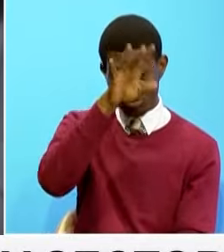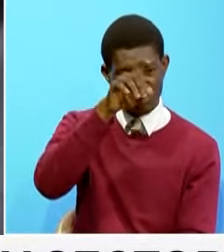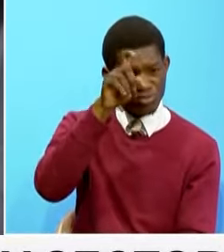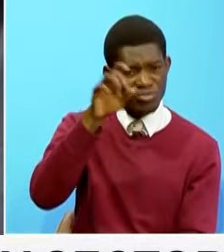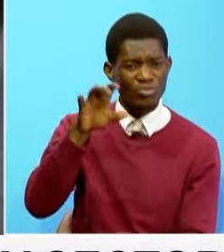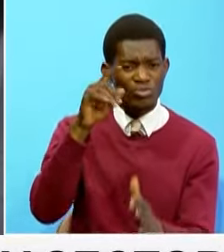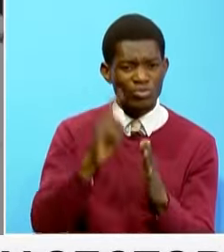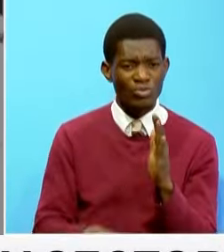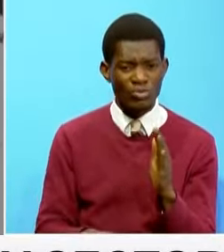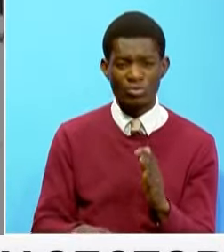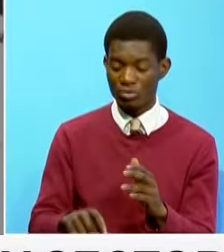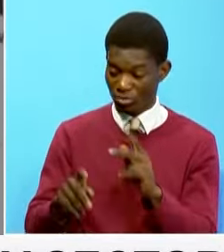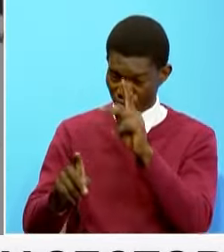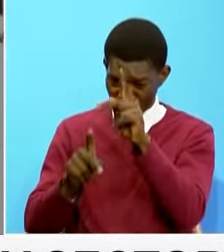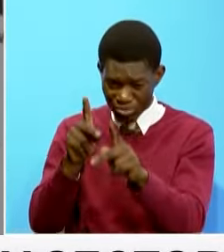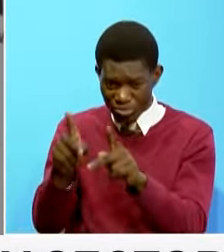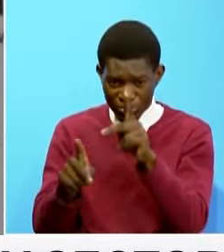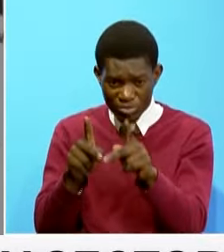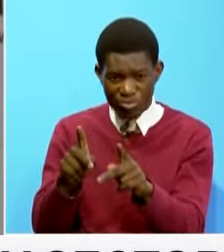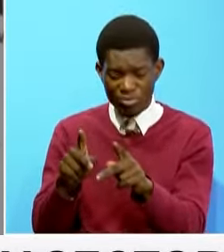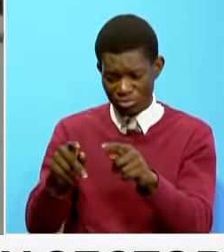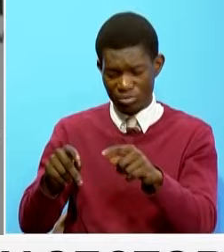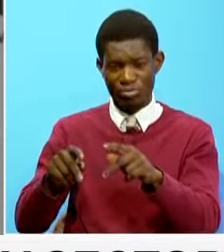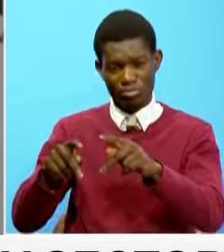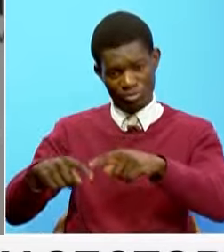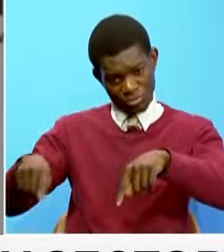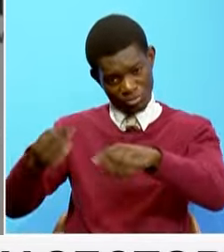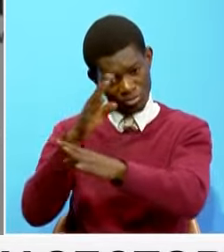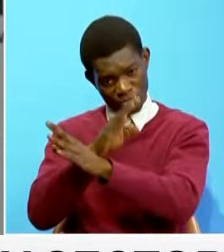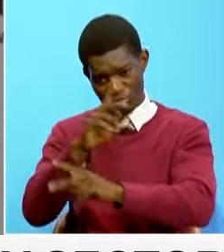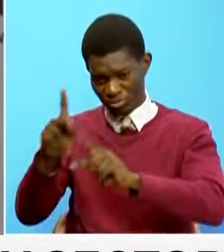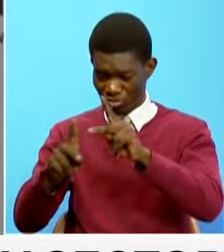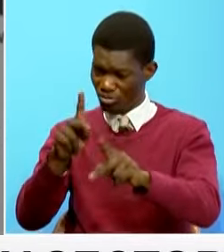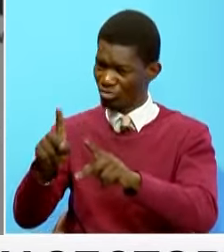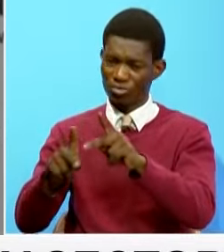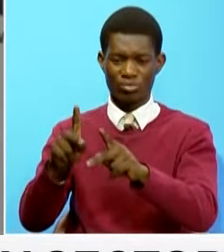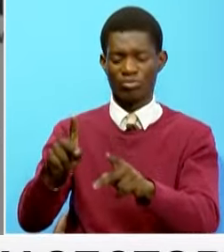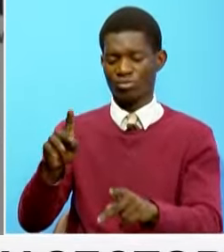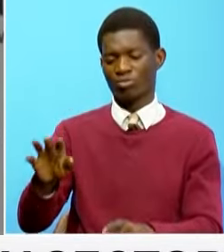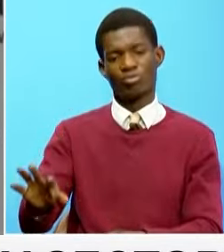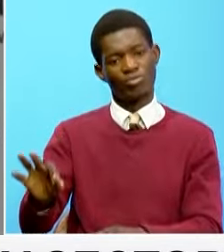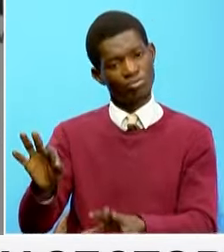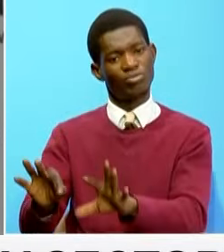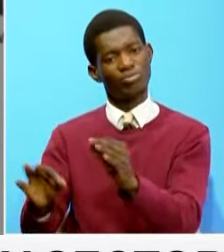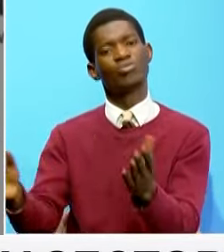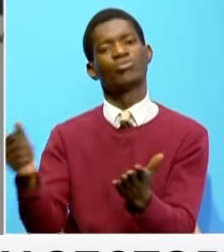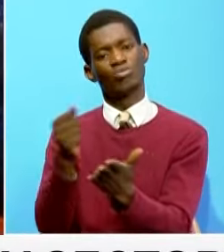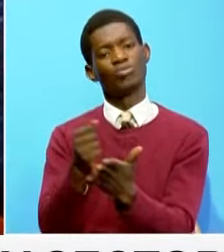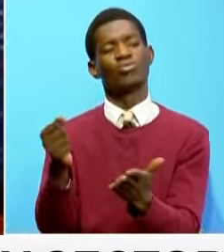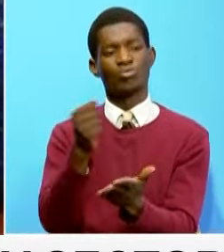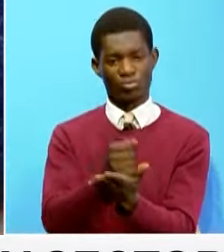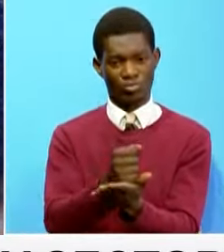engage locals to supply to the contractors that are providing services in the